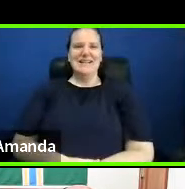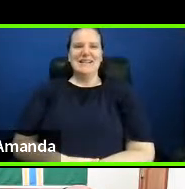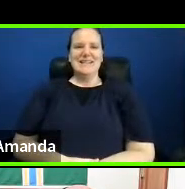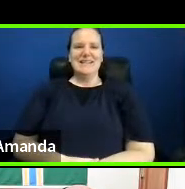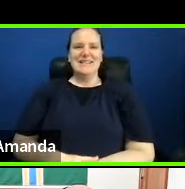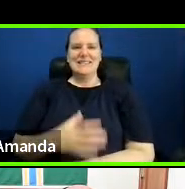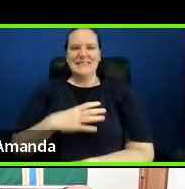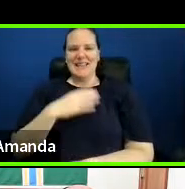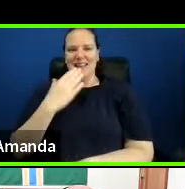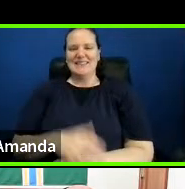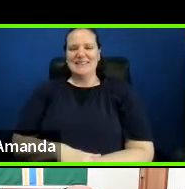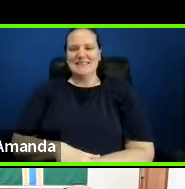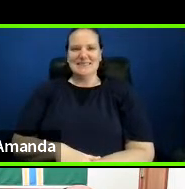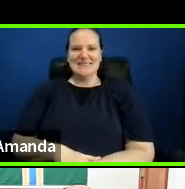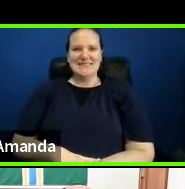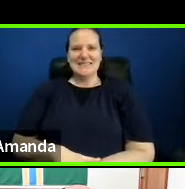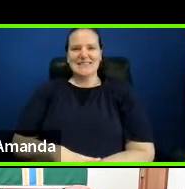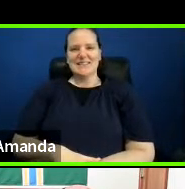y'all.